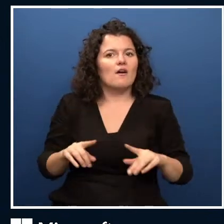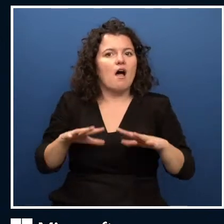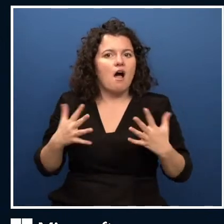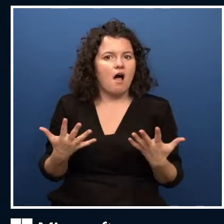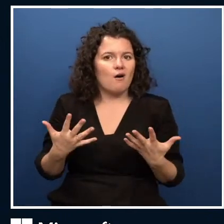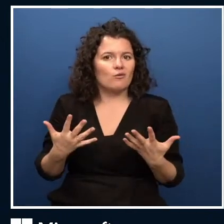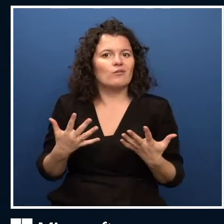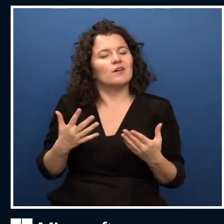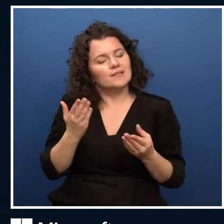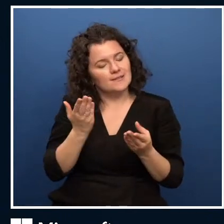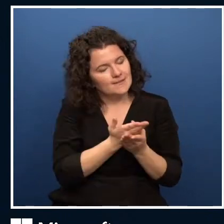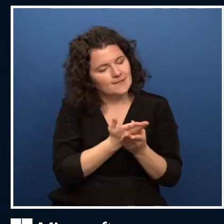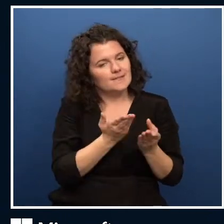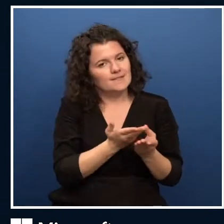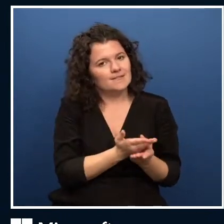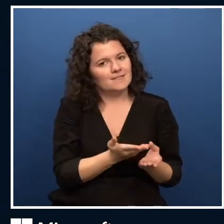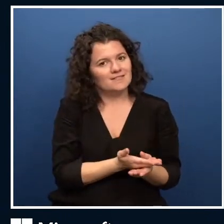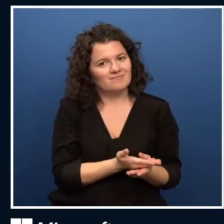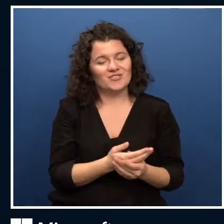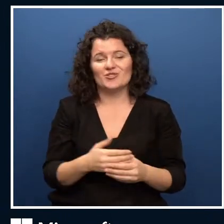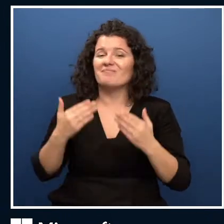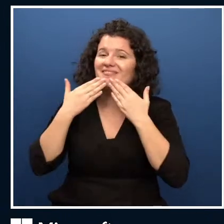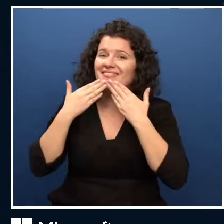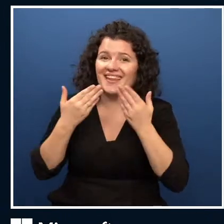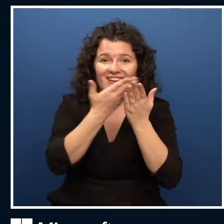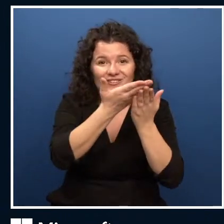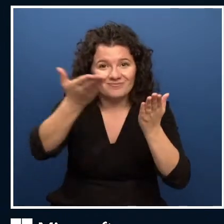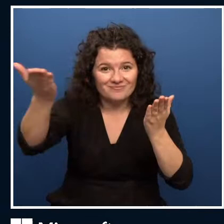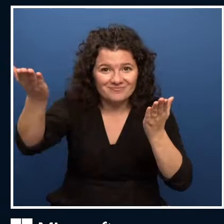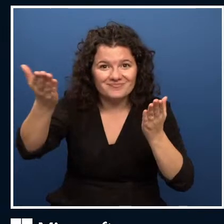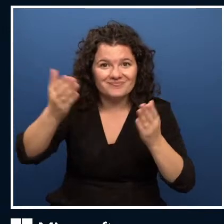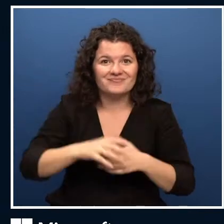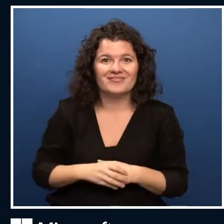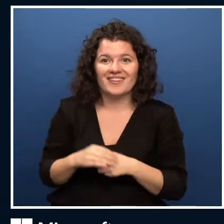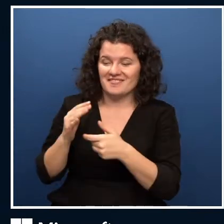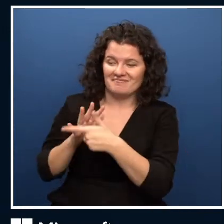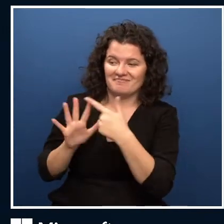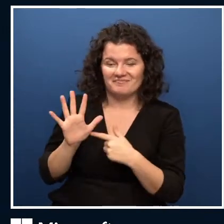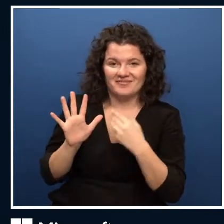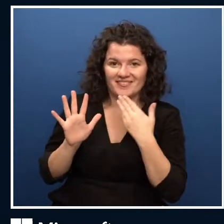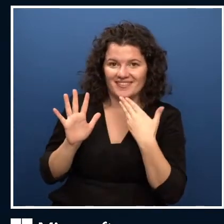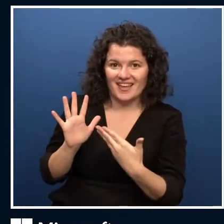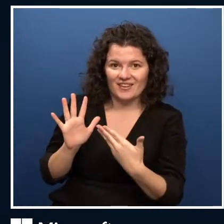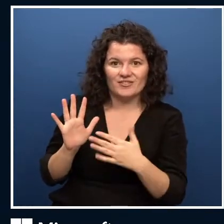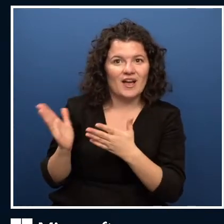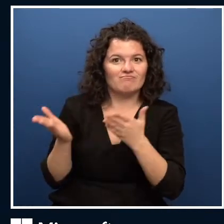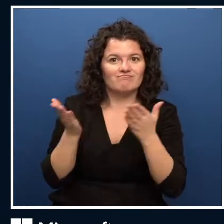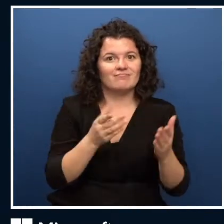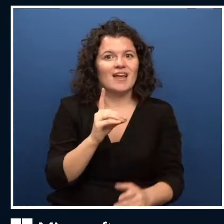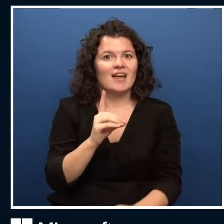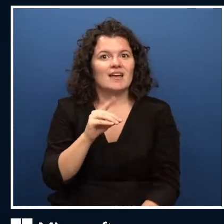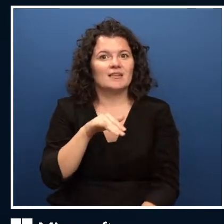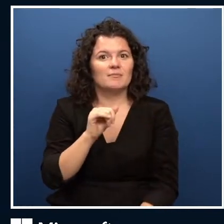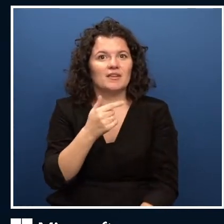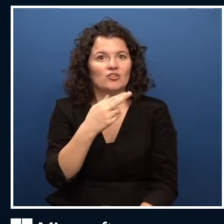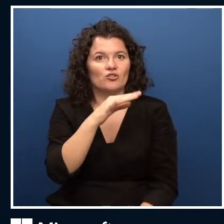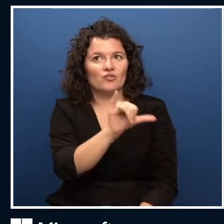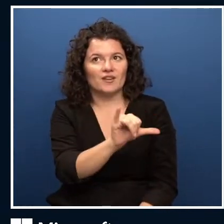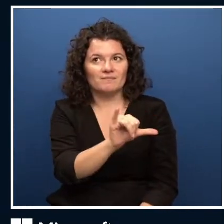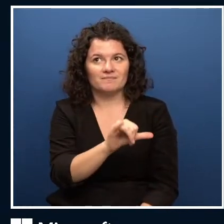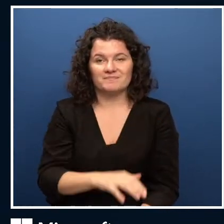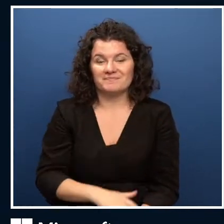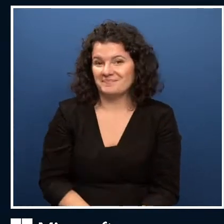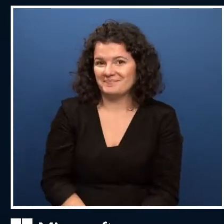huge thanks to everyone. And again, I'd like just to pass this back to Dimitri. I know he might have just one more question, but over to you,